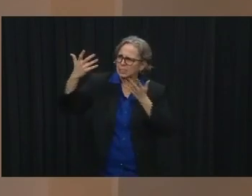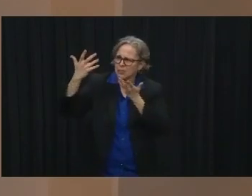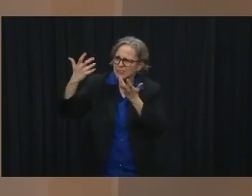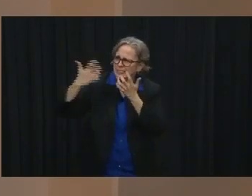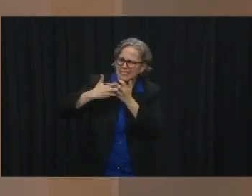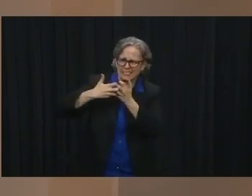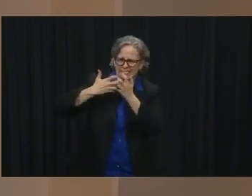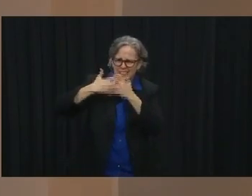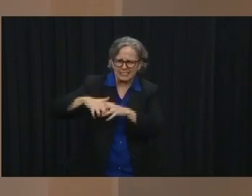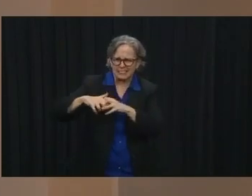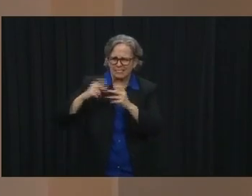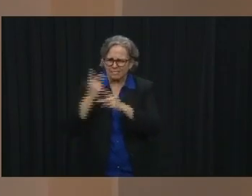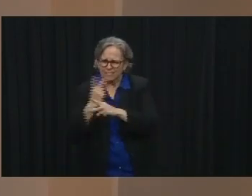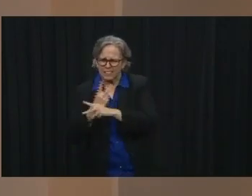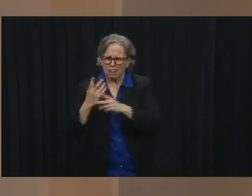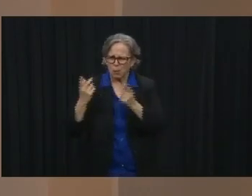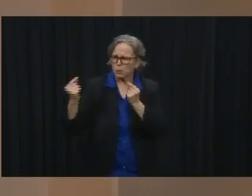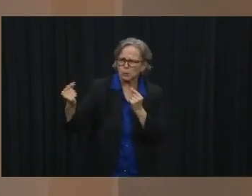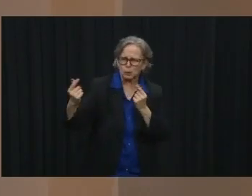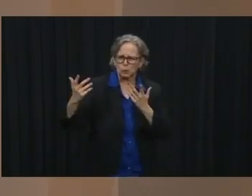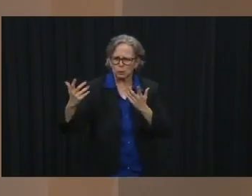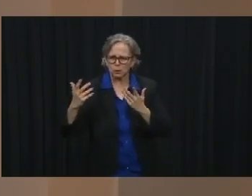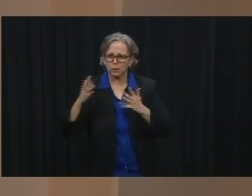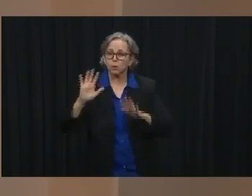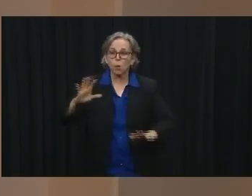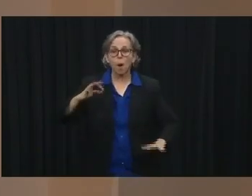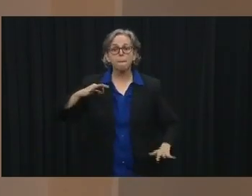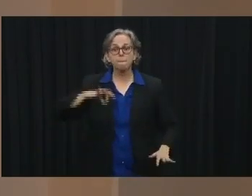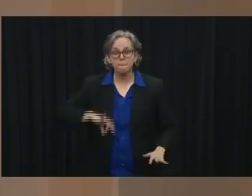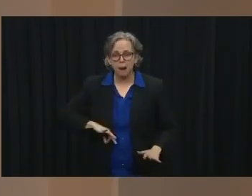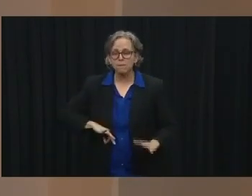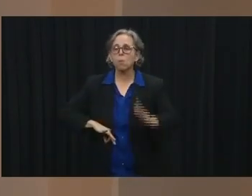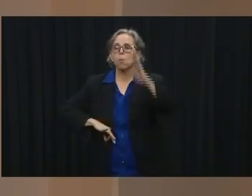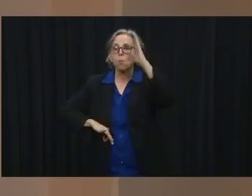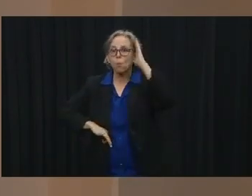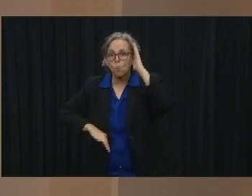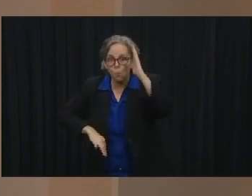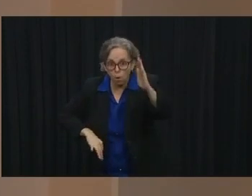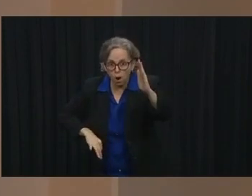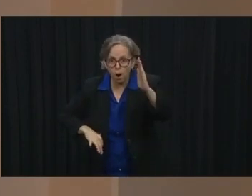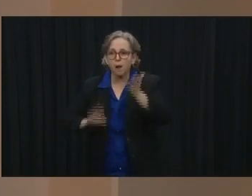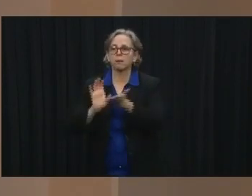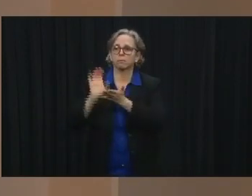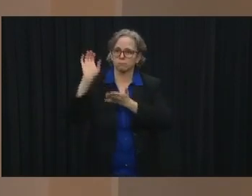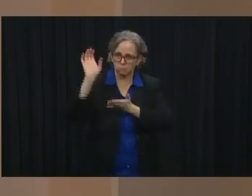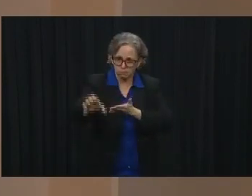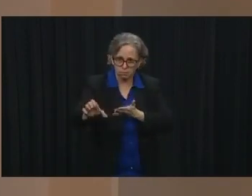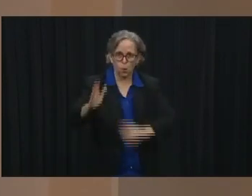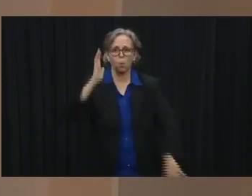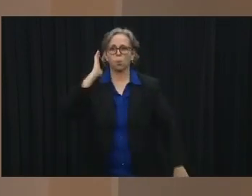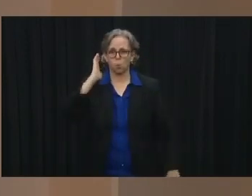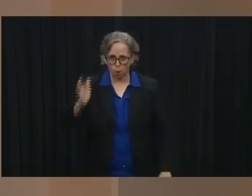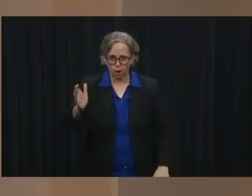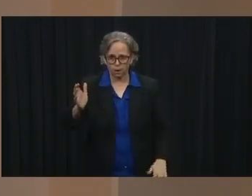reassured that your benefits will be placed, will be put in place retroactively.